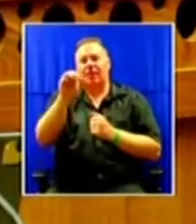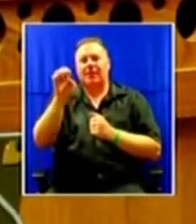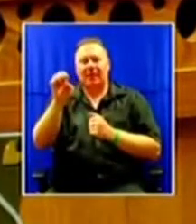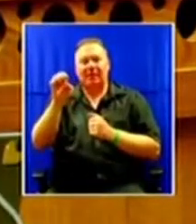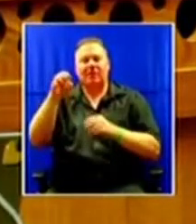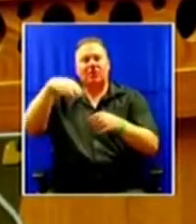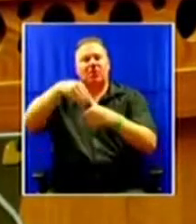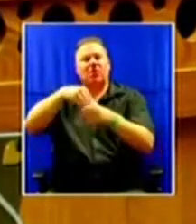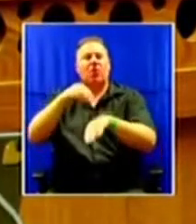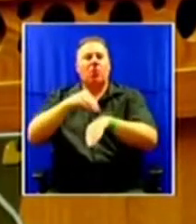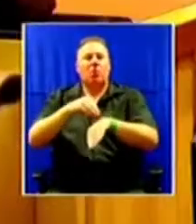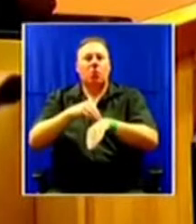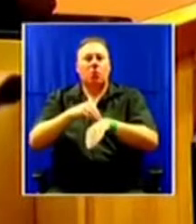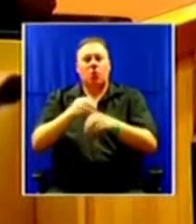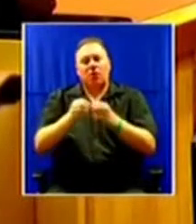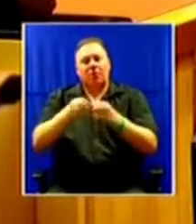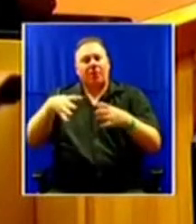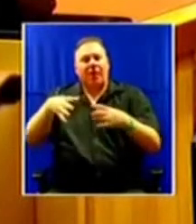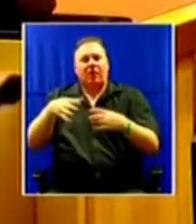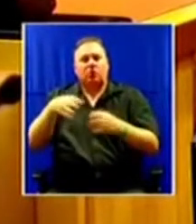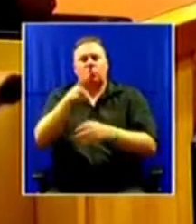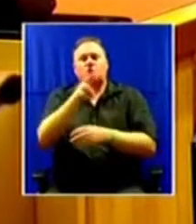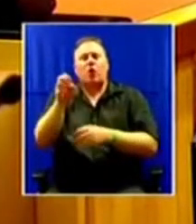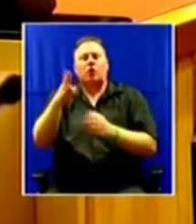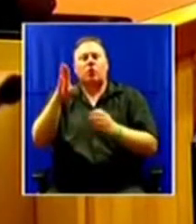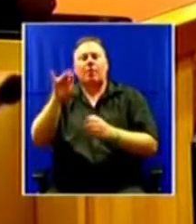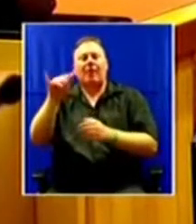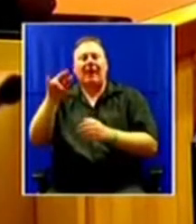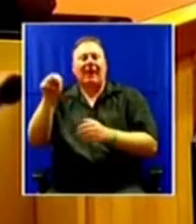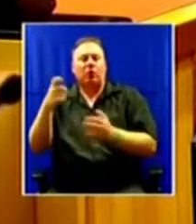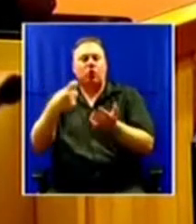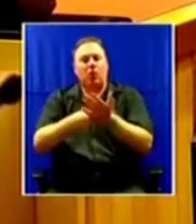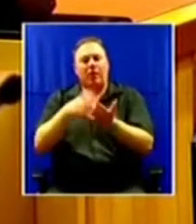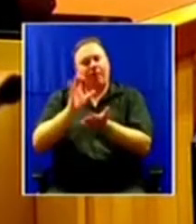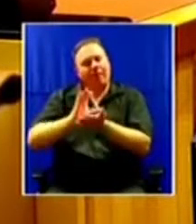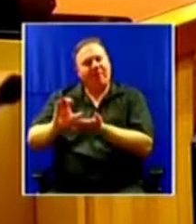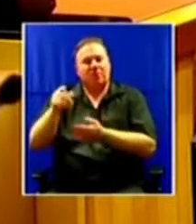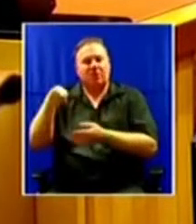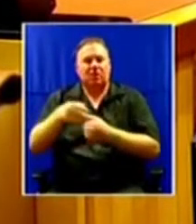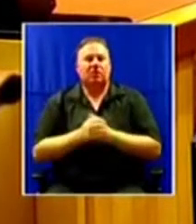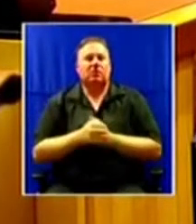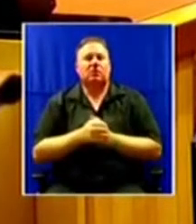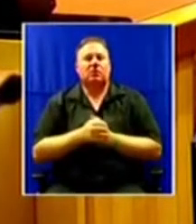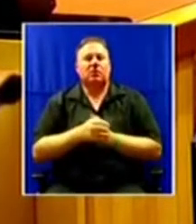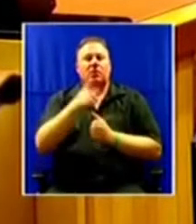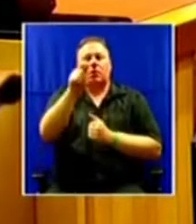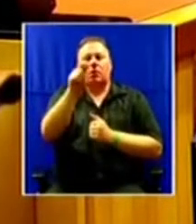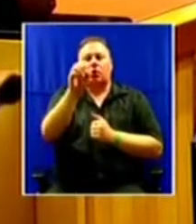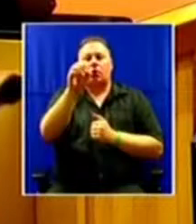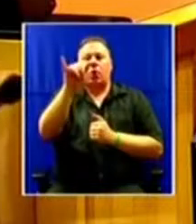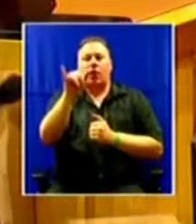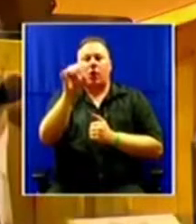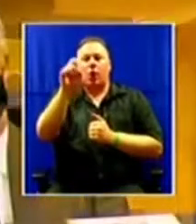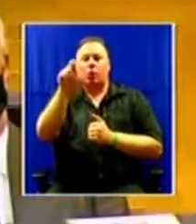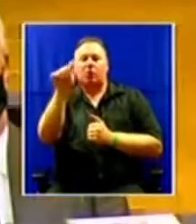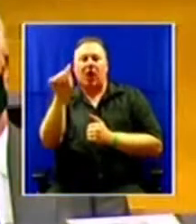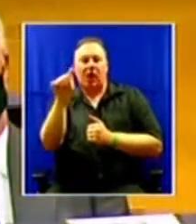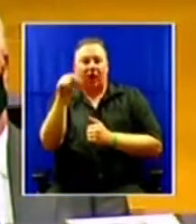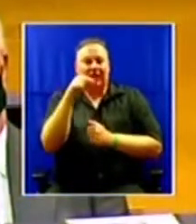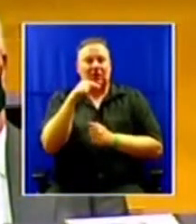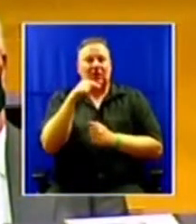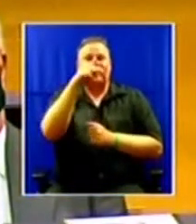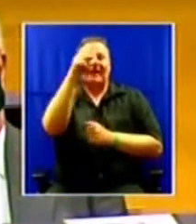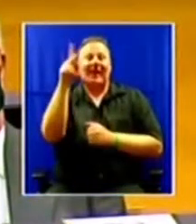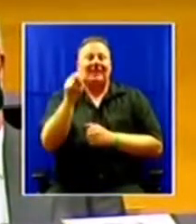opportunities. Toyota has invested in their KwaZulu-Natal facility to start